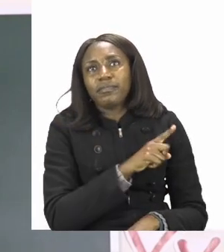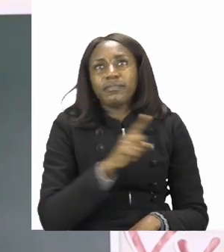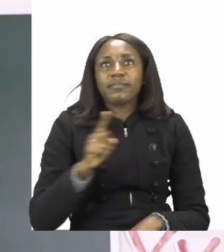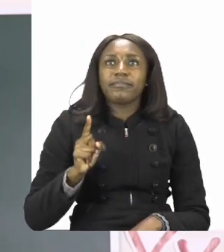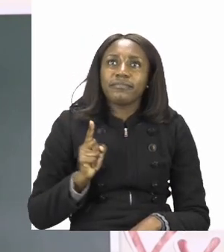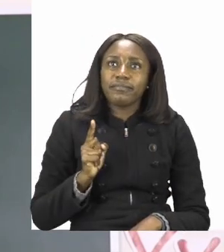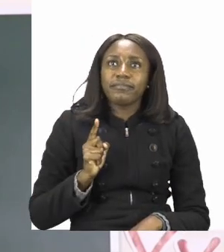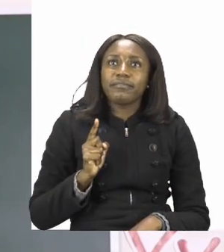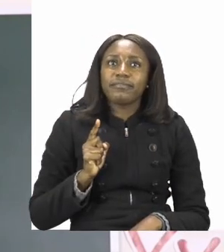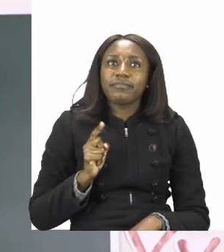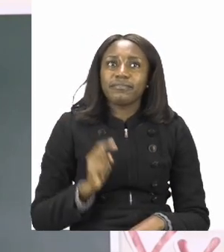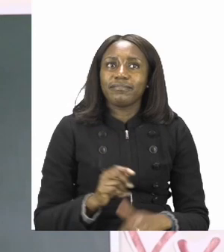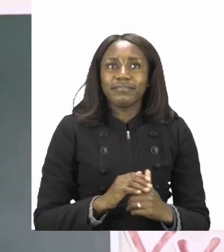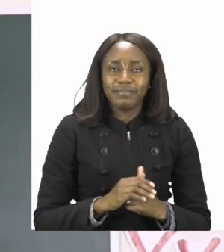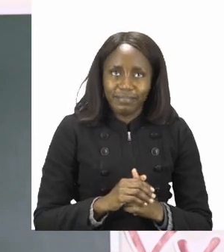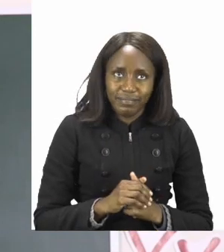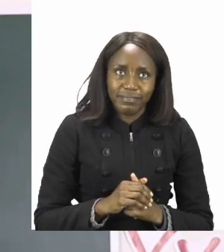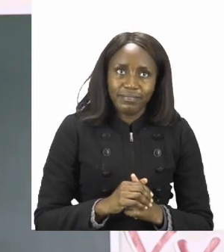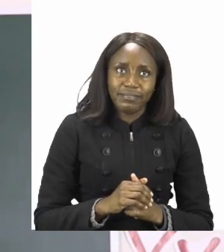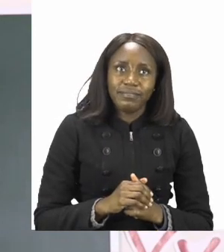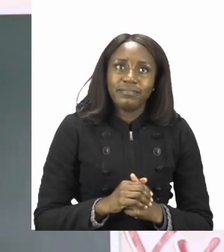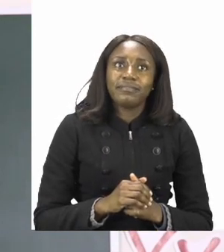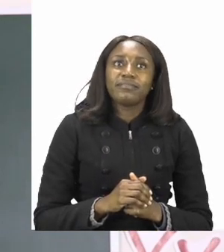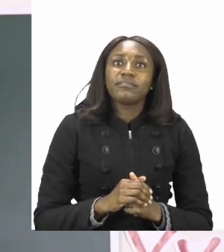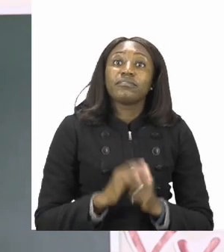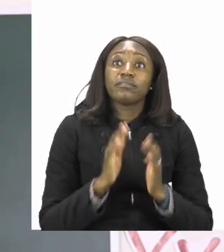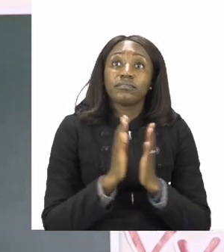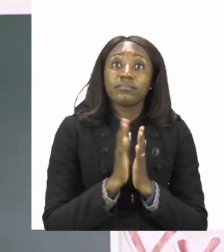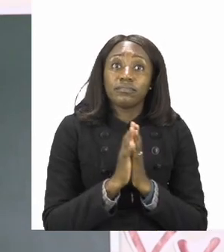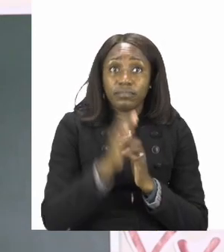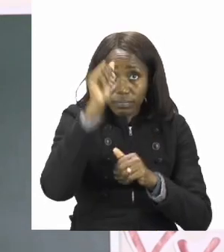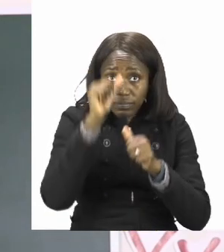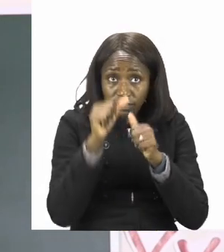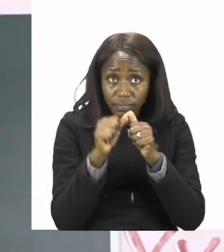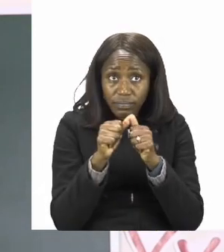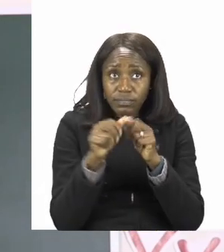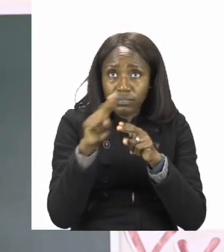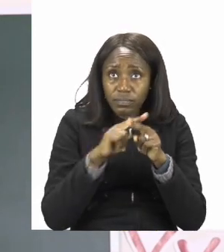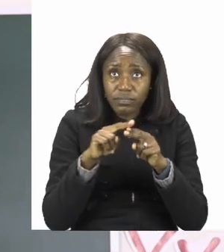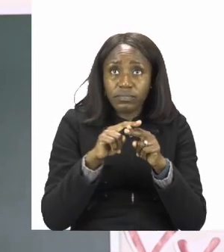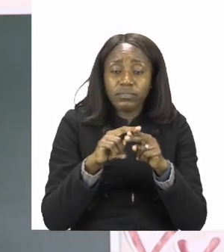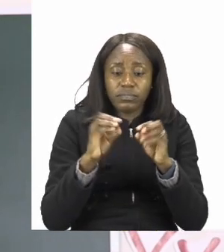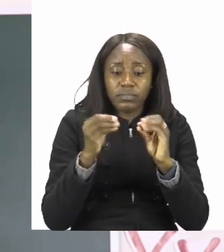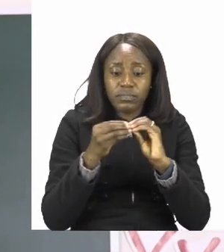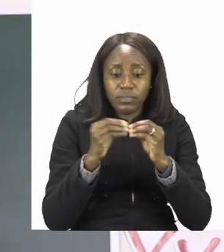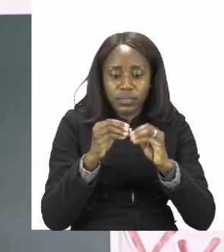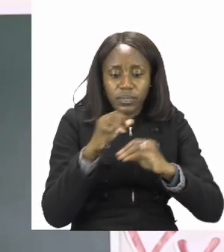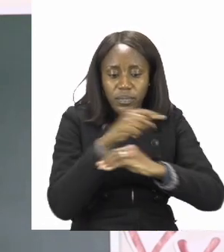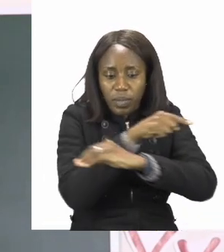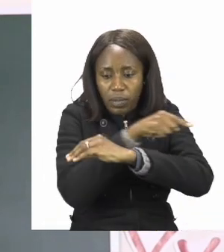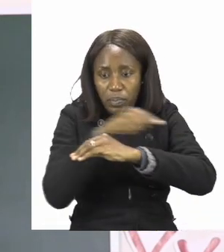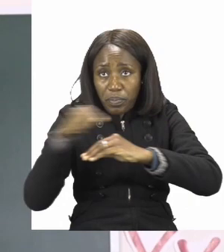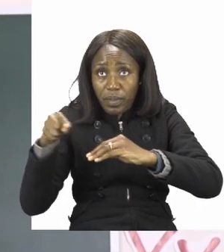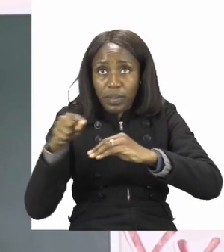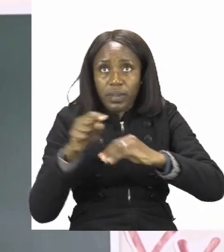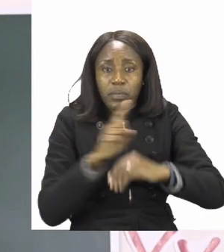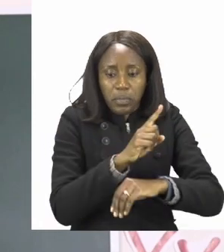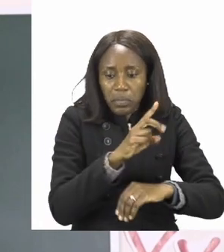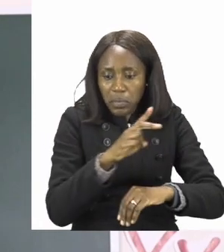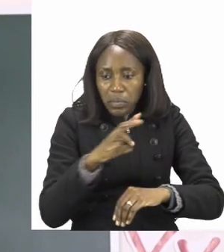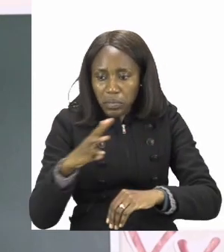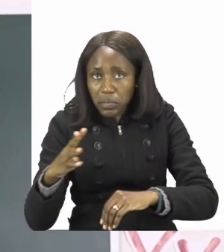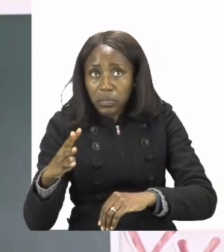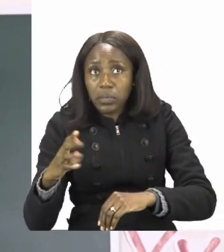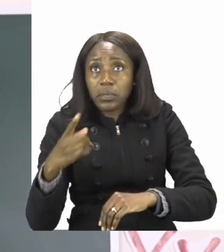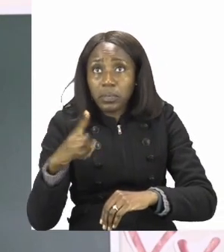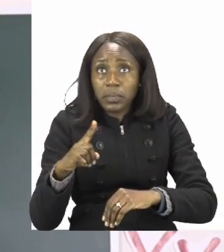us 11. So don't forget, we're still using the number line for both, and then also how we use